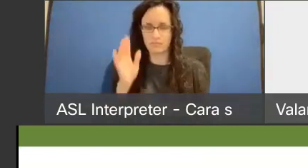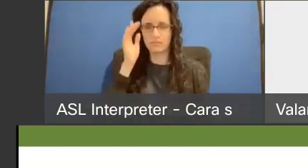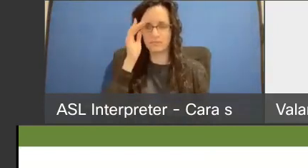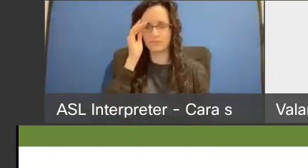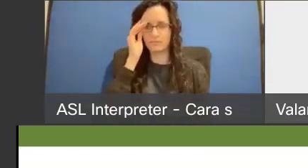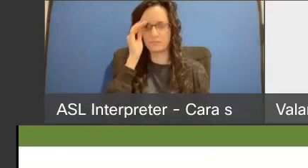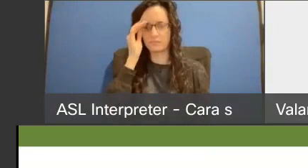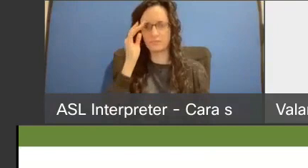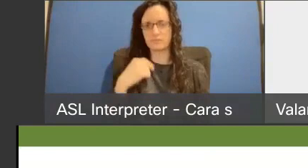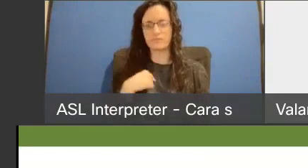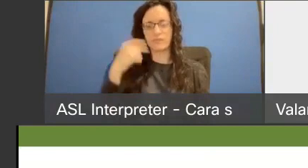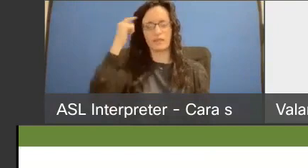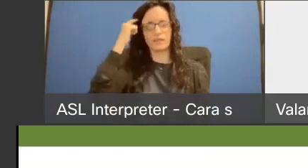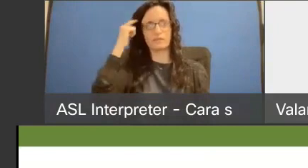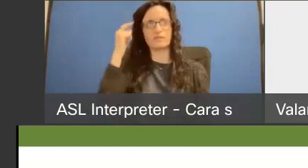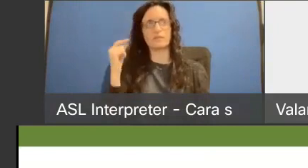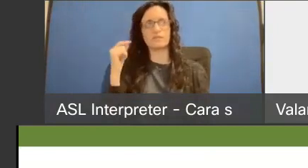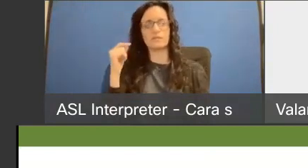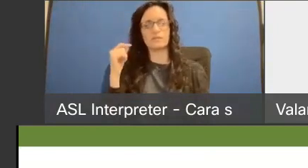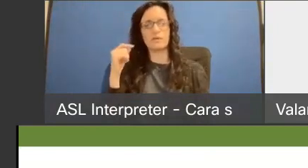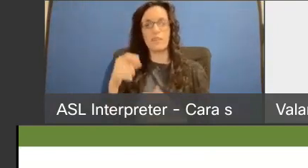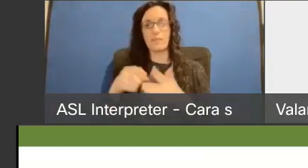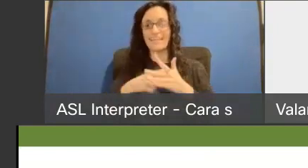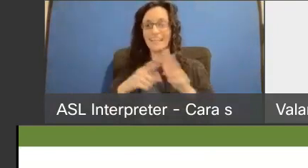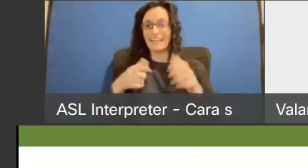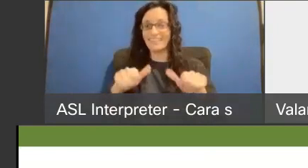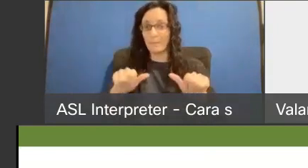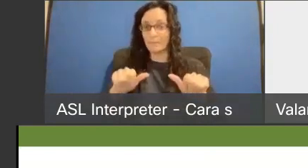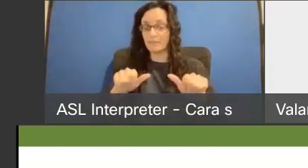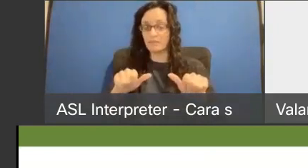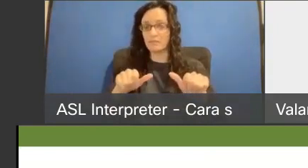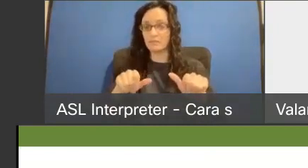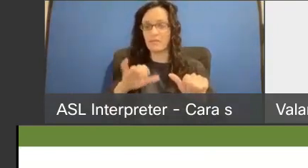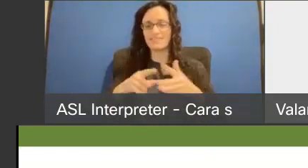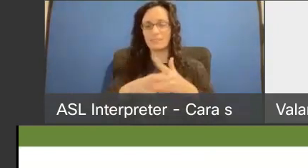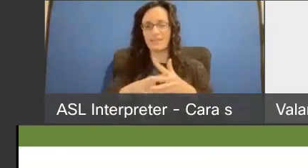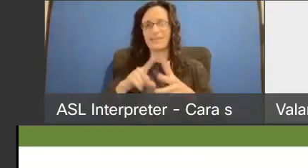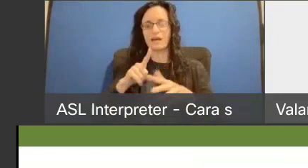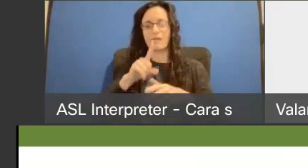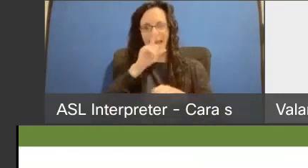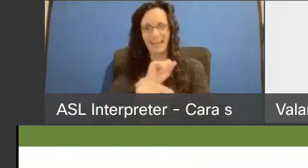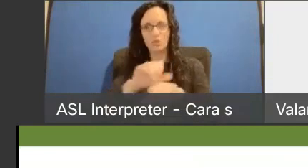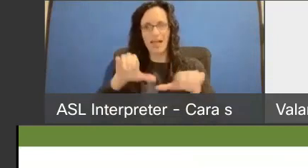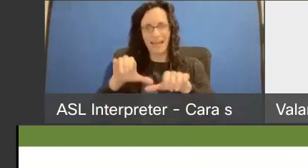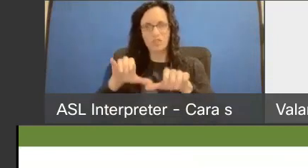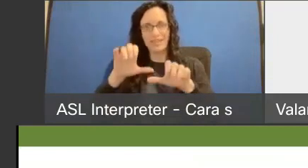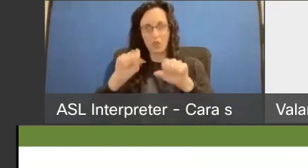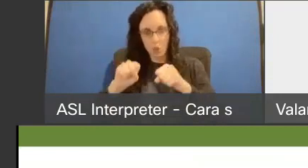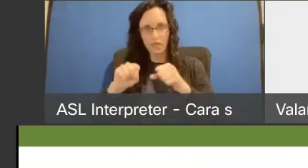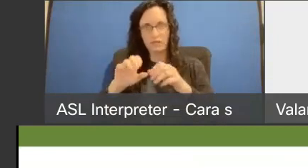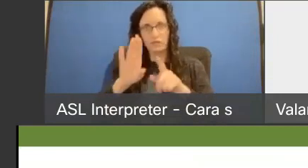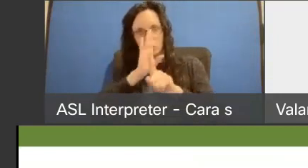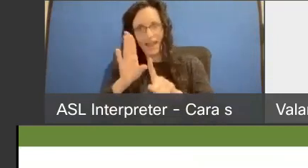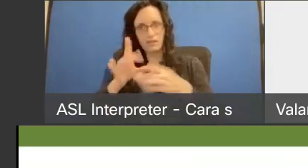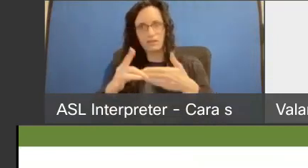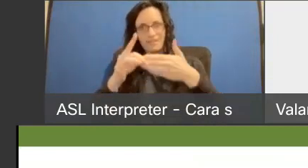I think it's much more the attempt. The beginning of the attempt is really the beginning of the actual action that could lead to that could in the